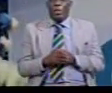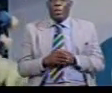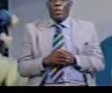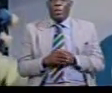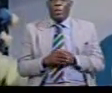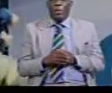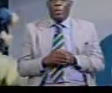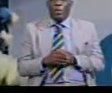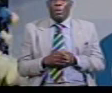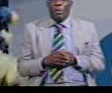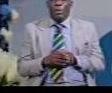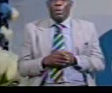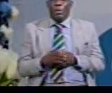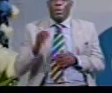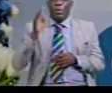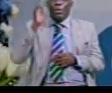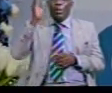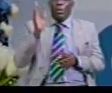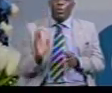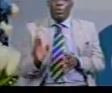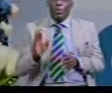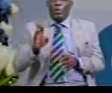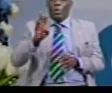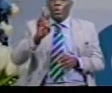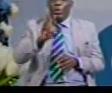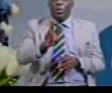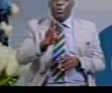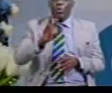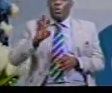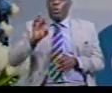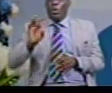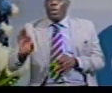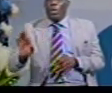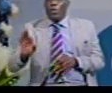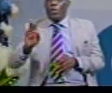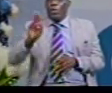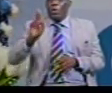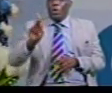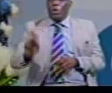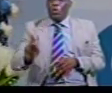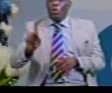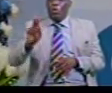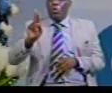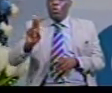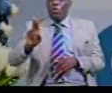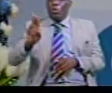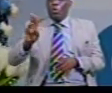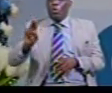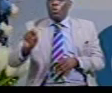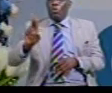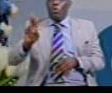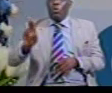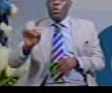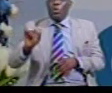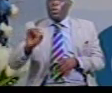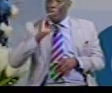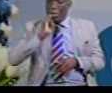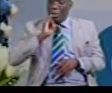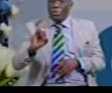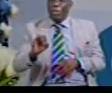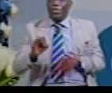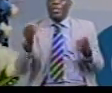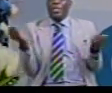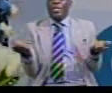Pastor Dr. W.F. KUMUYI, is here. C'est que l'organisateur de